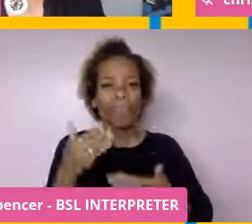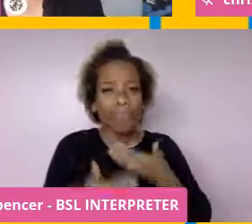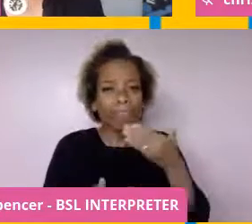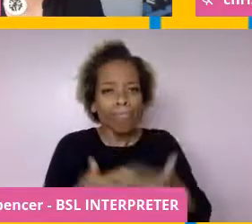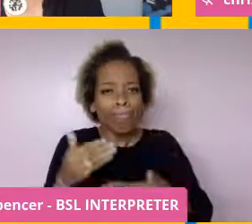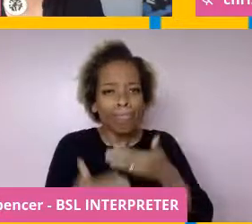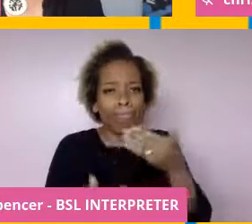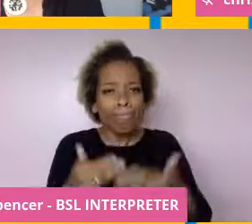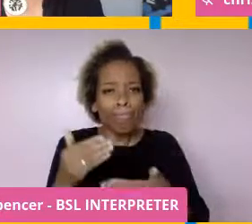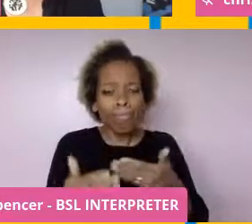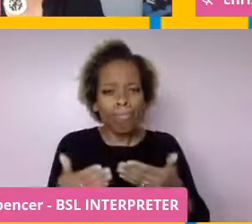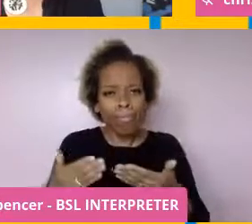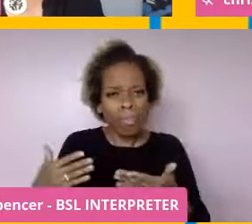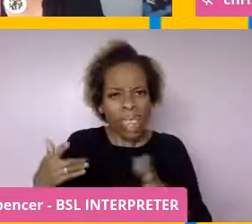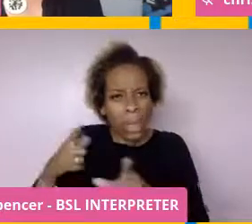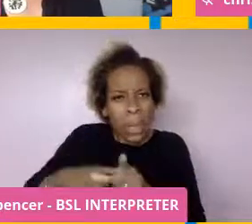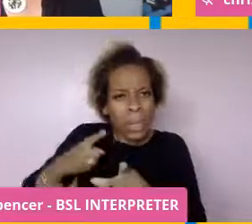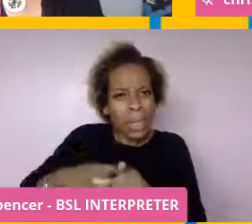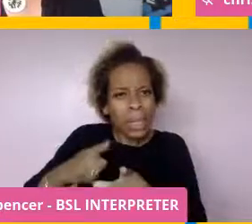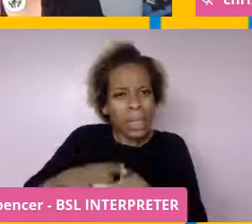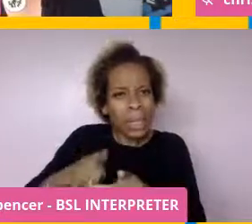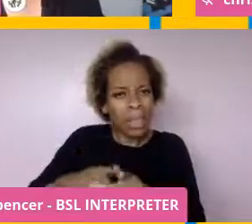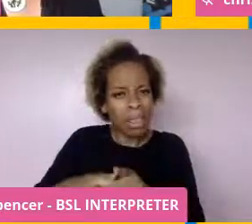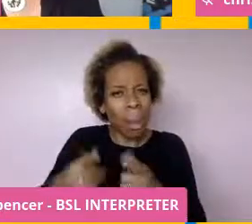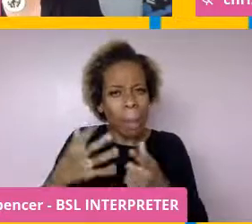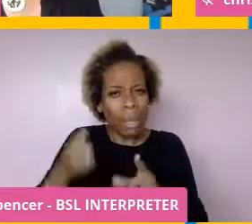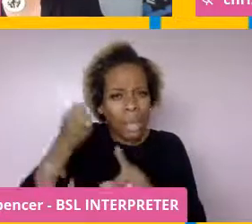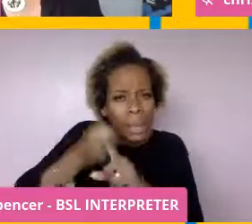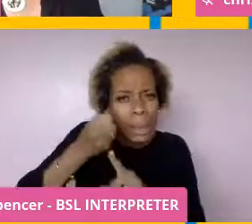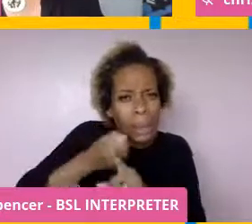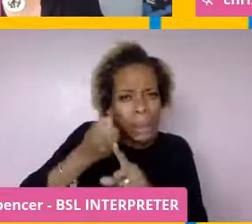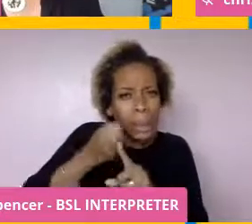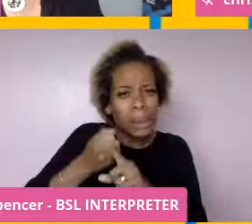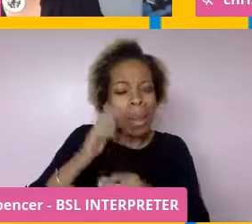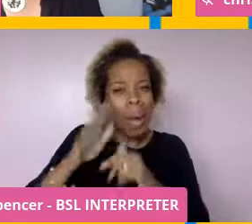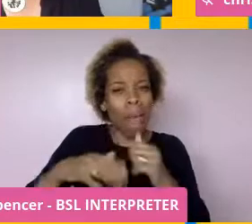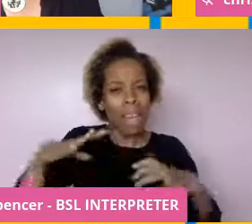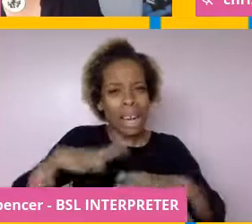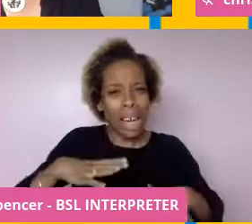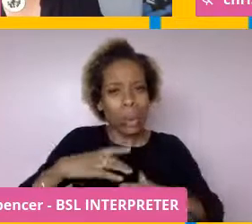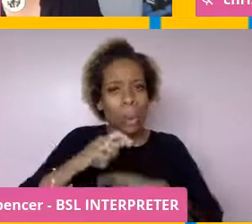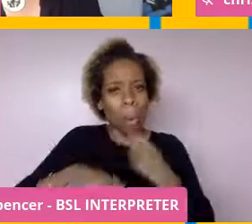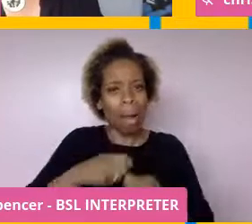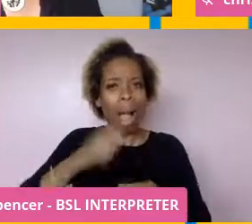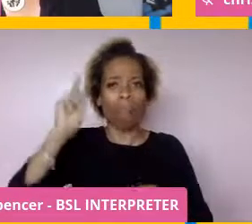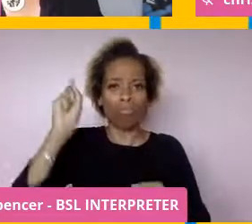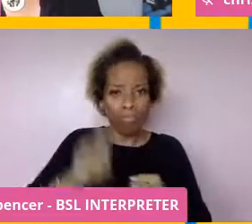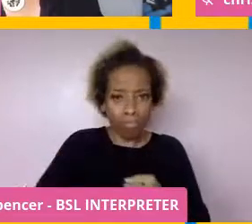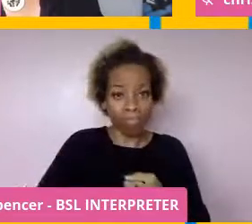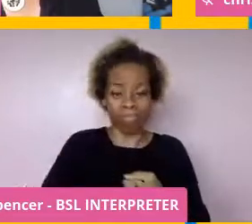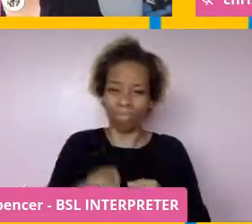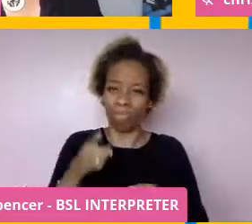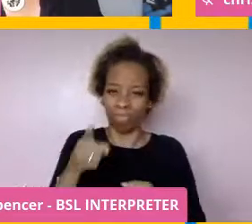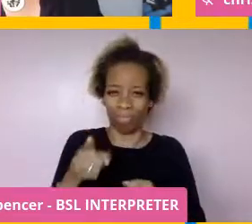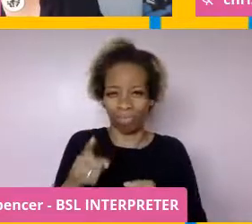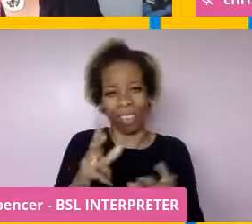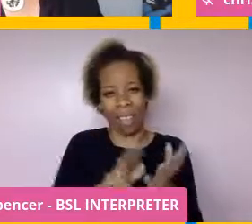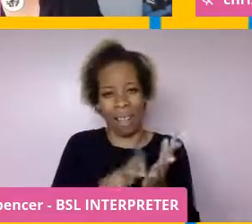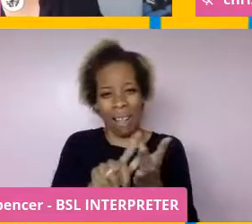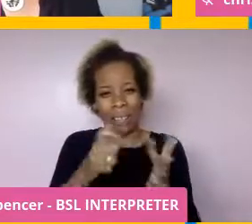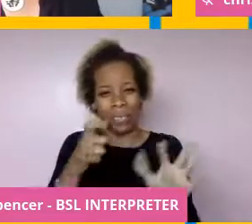years and years and years. Vicky knows this. She's worked with me for many years over that, and the Anti-Casualisation